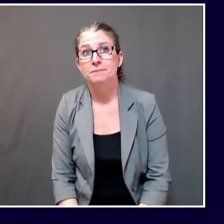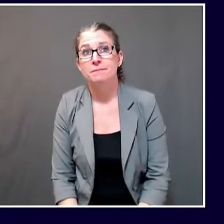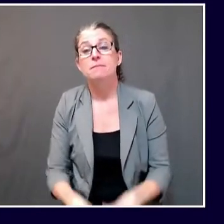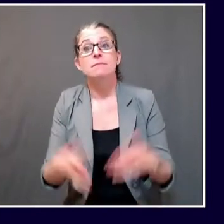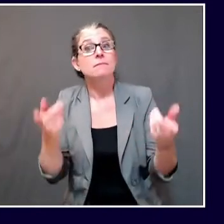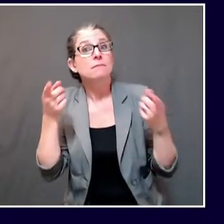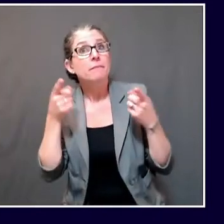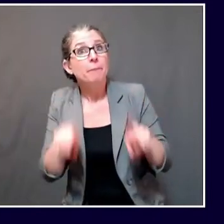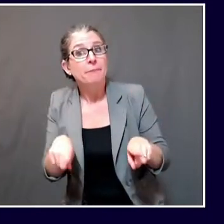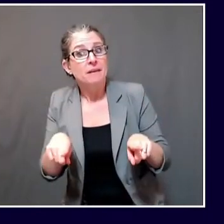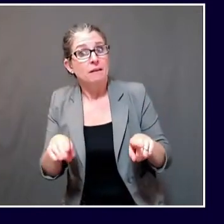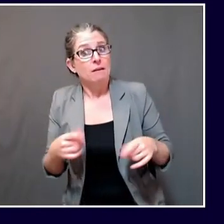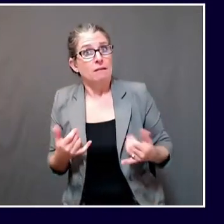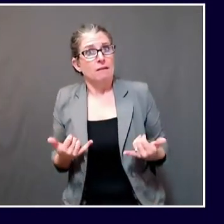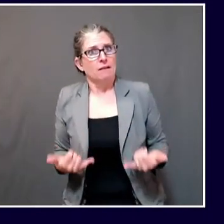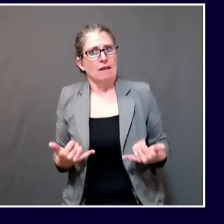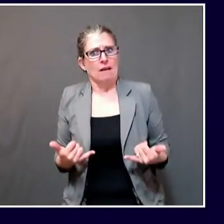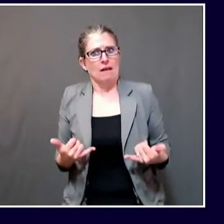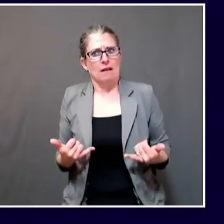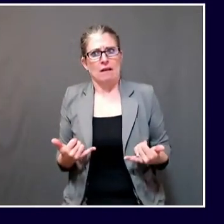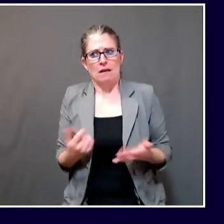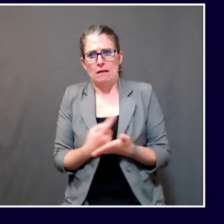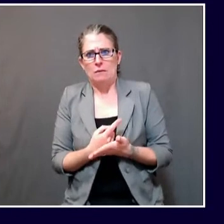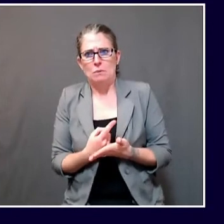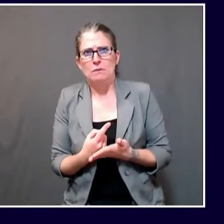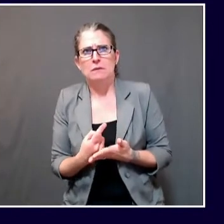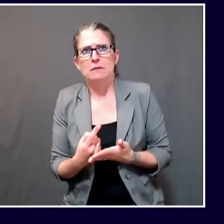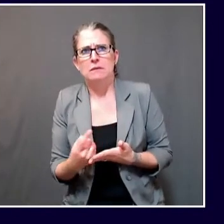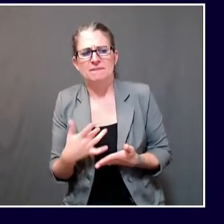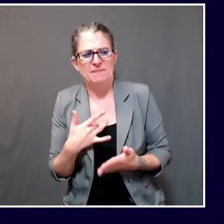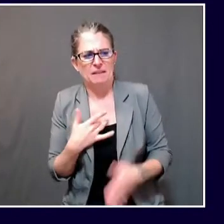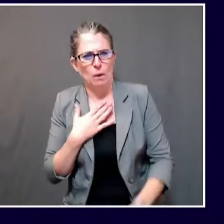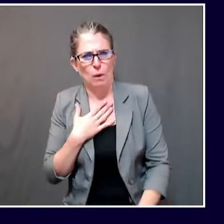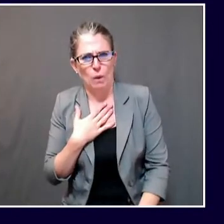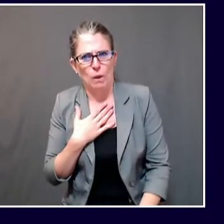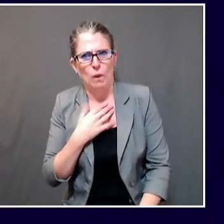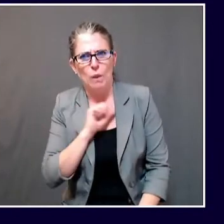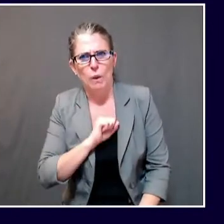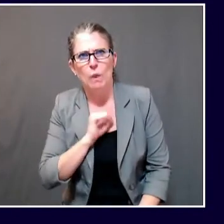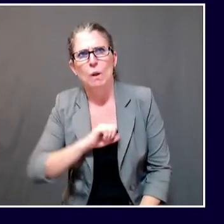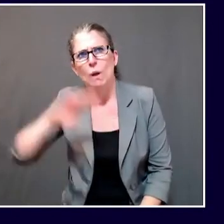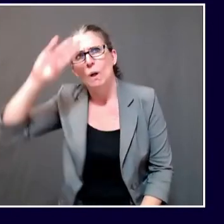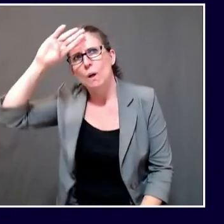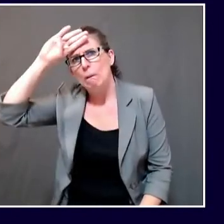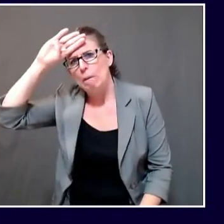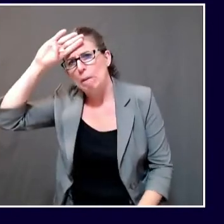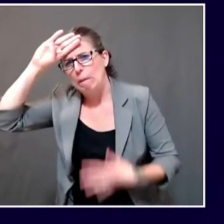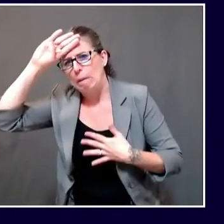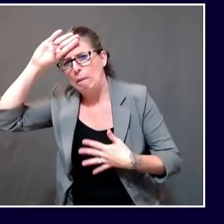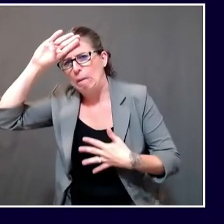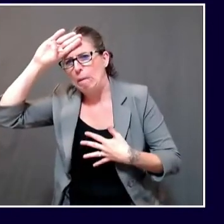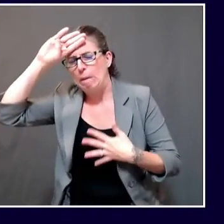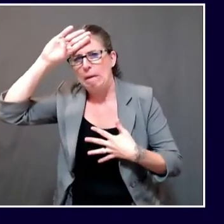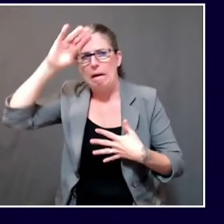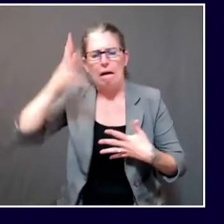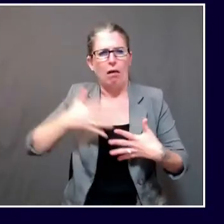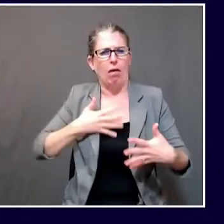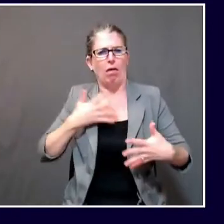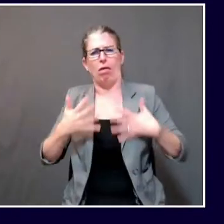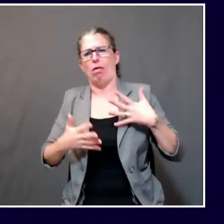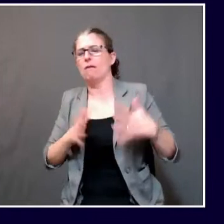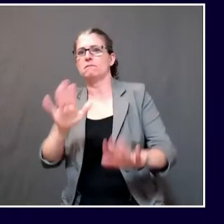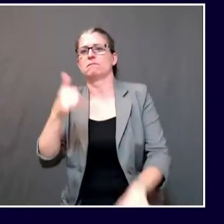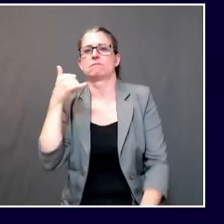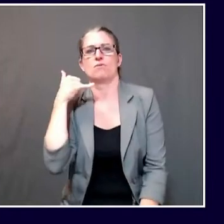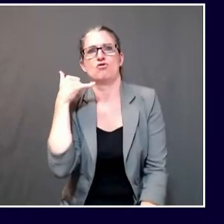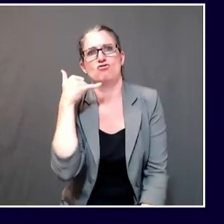with COVID-19, such as a cough, a fever, or shortness of breath, please call your healthcare